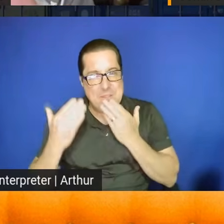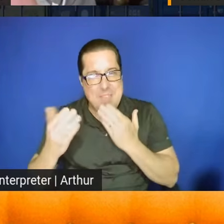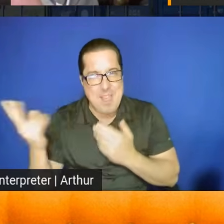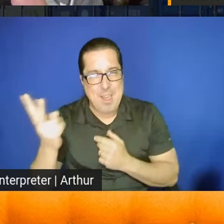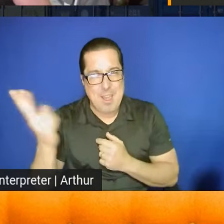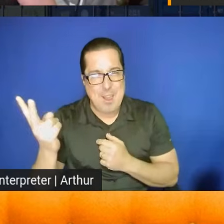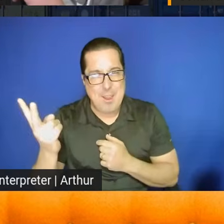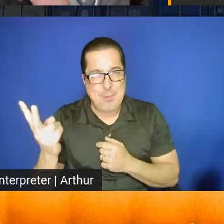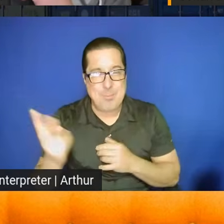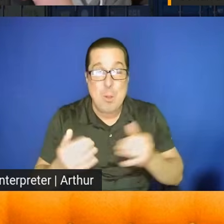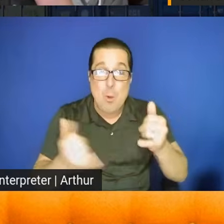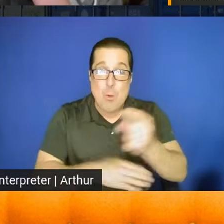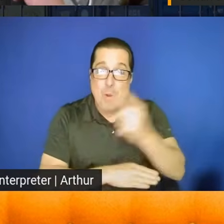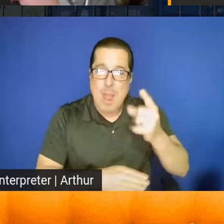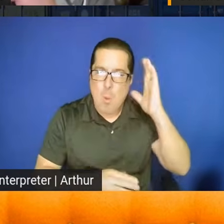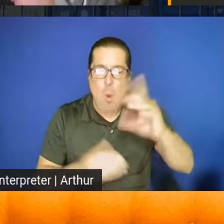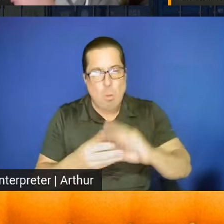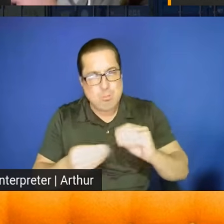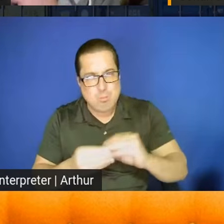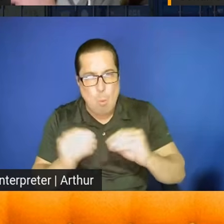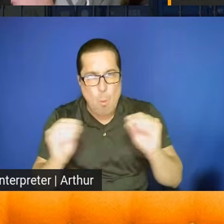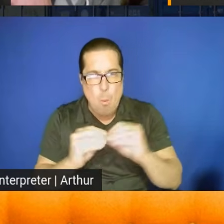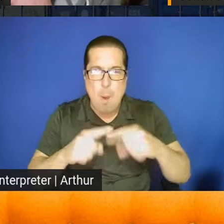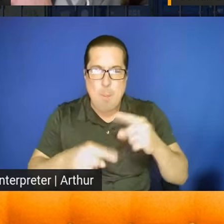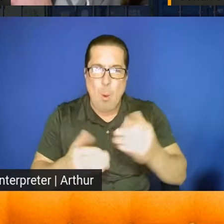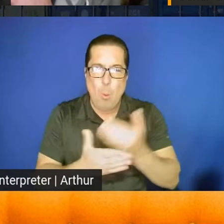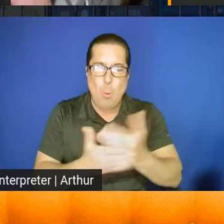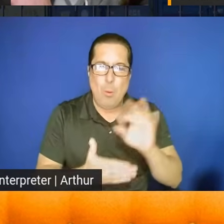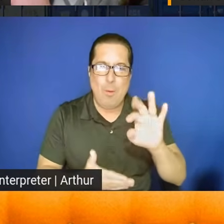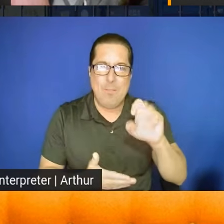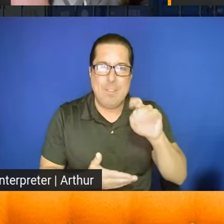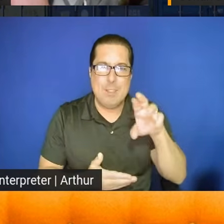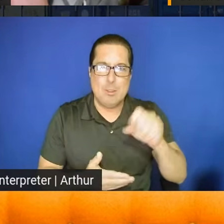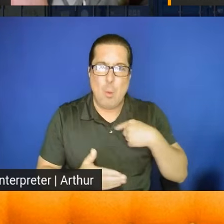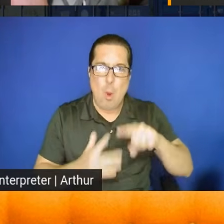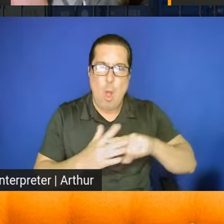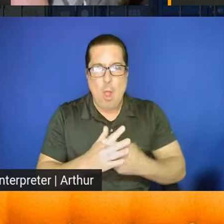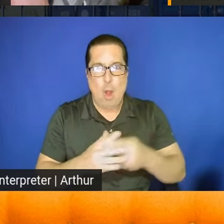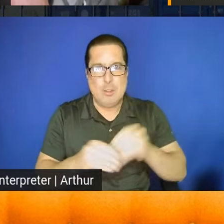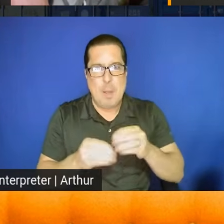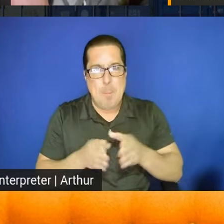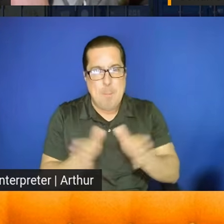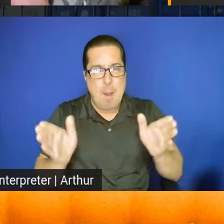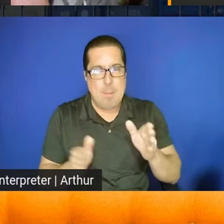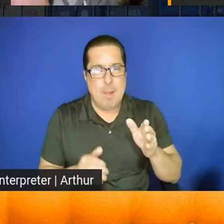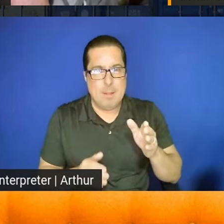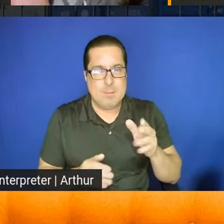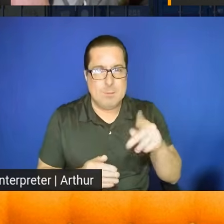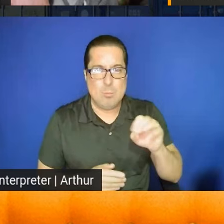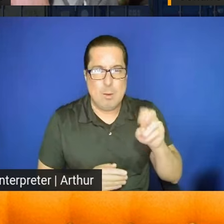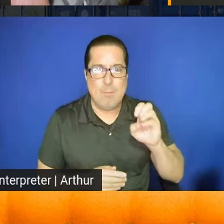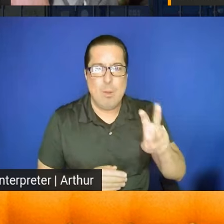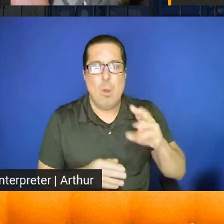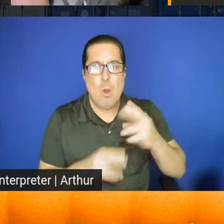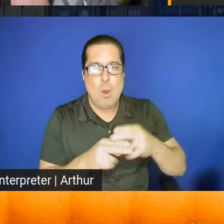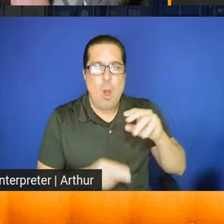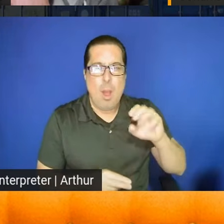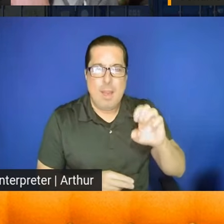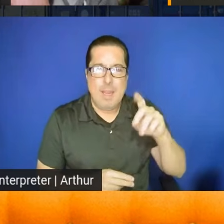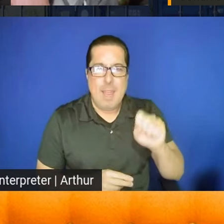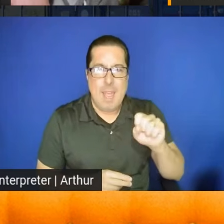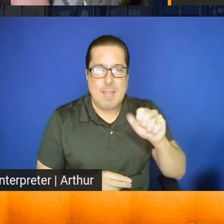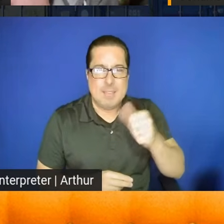be telling you more about this new feature we're launching in public preview called EKS Anywhere Curated